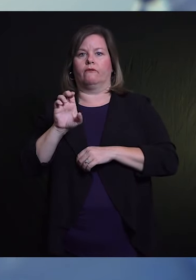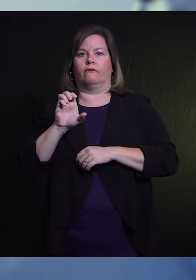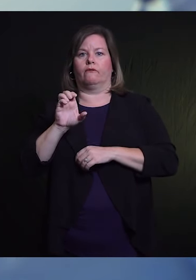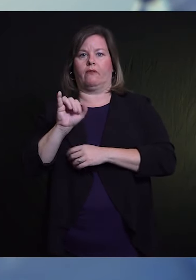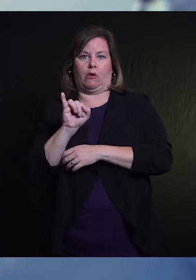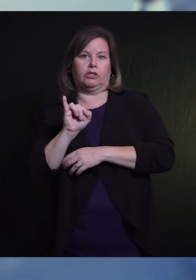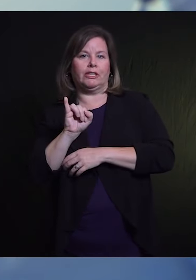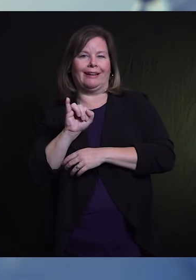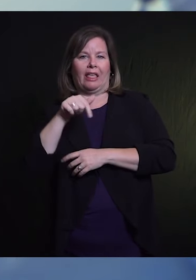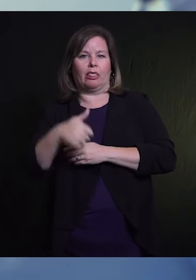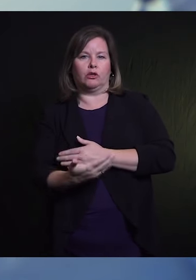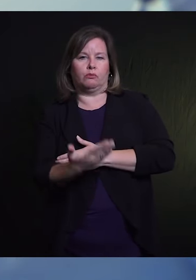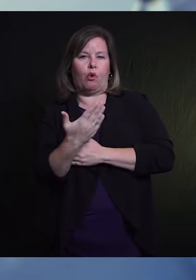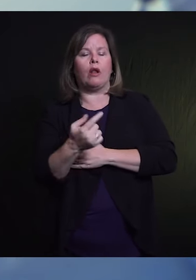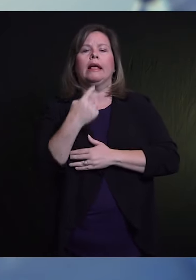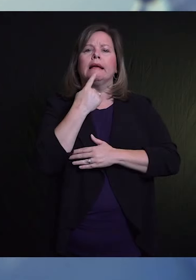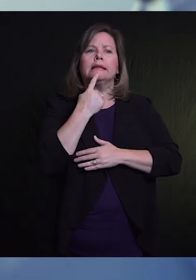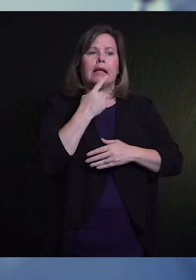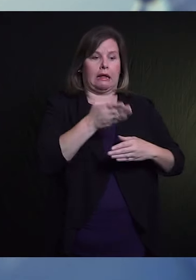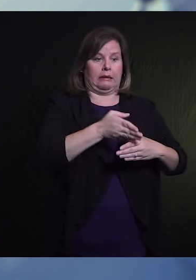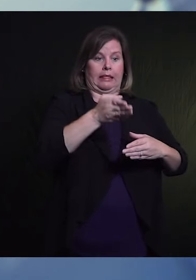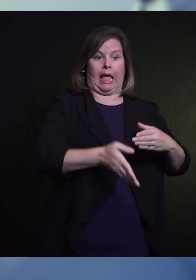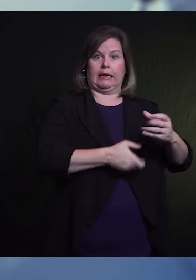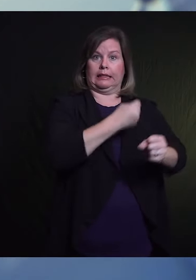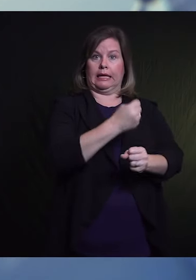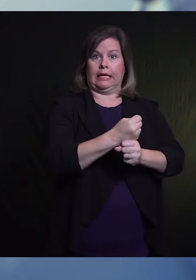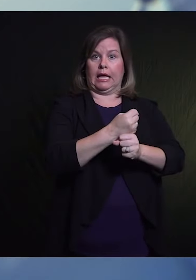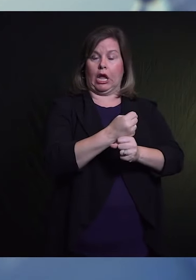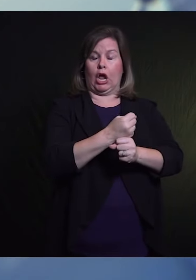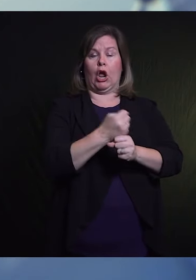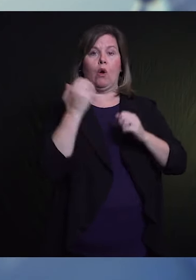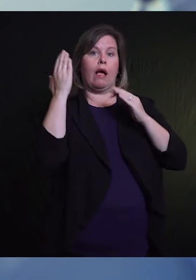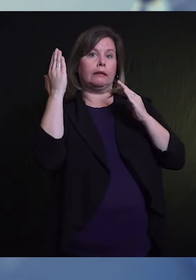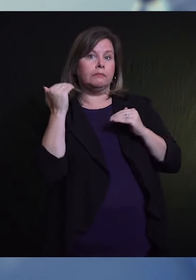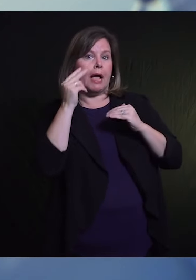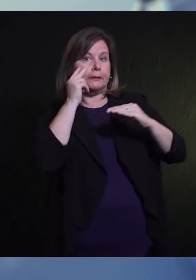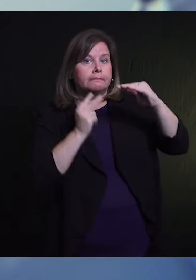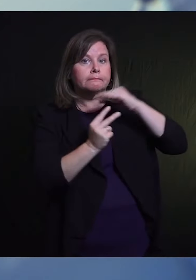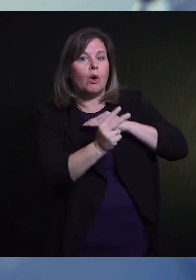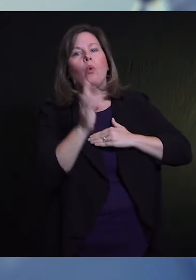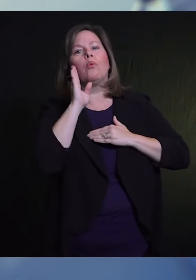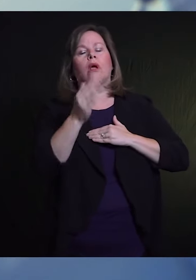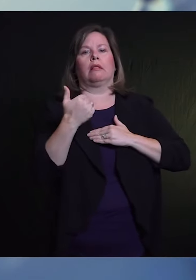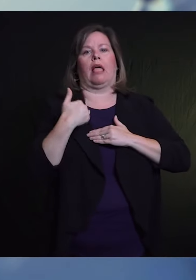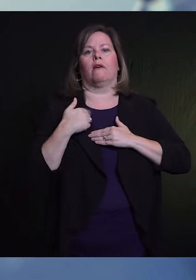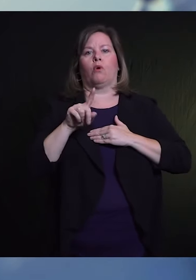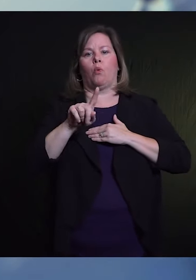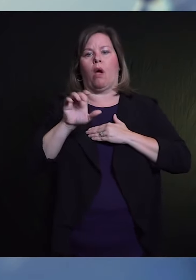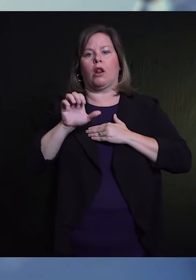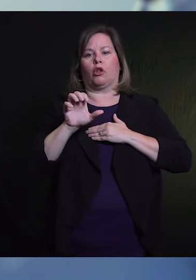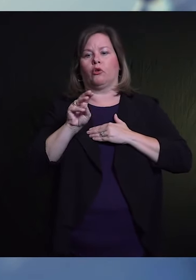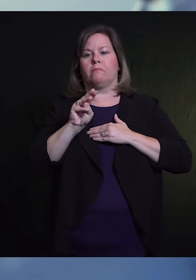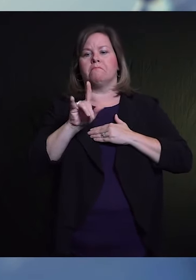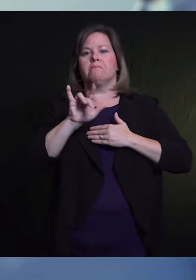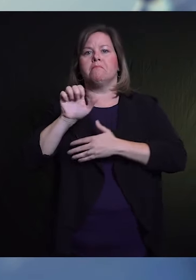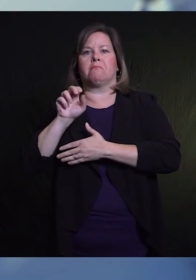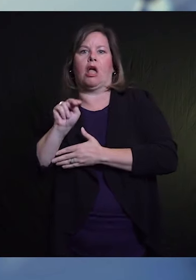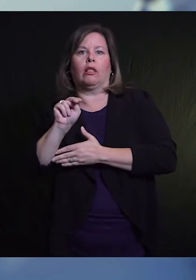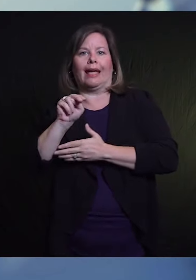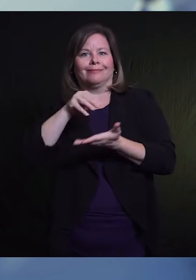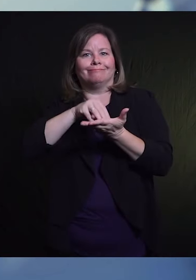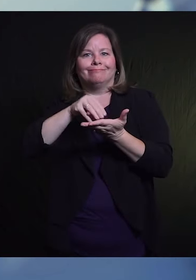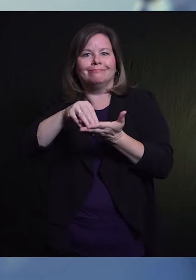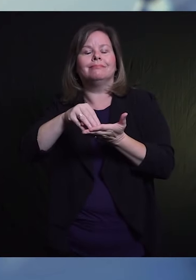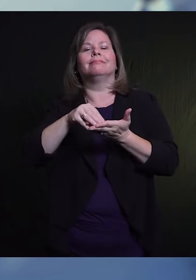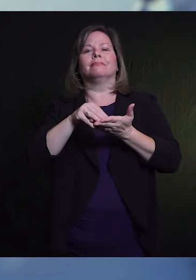by the end of this year, they expect to have 100 million doses of vaccine for COVID-19 available. And this is a